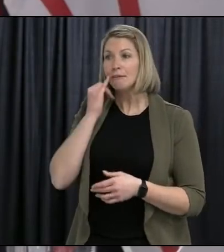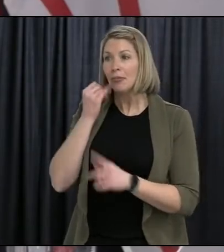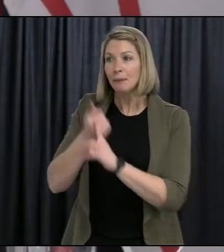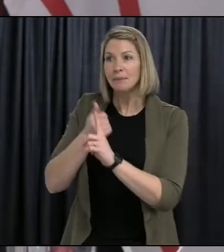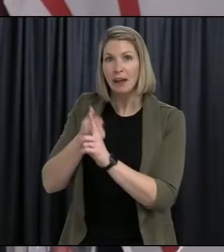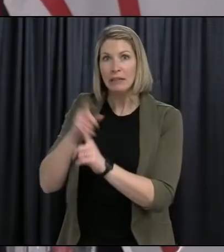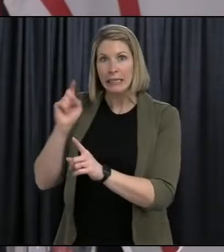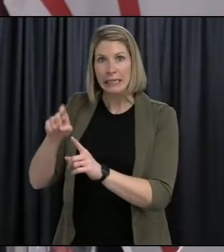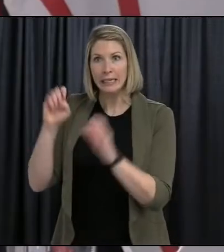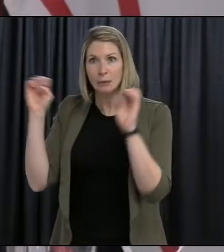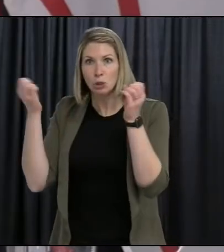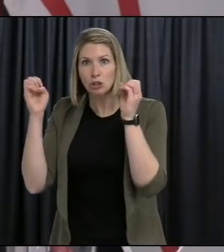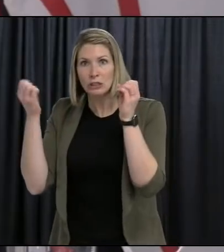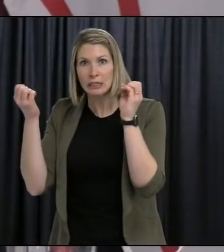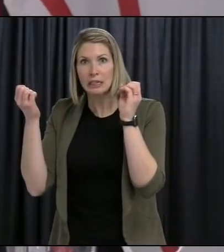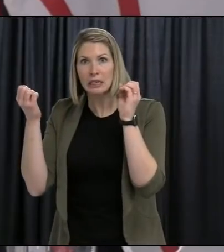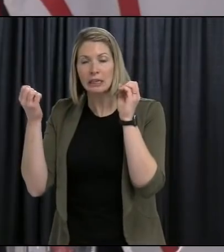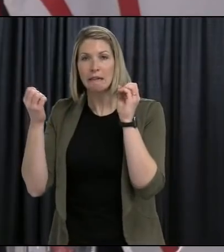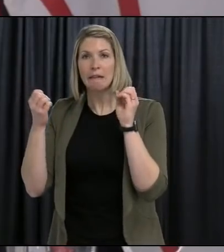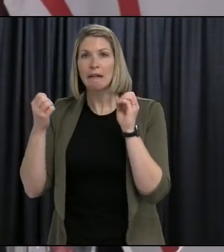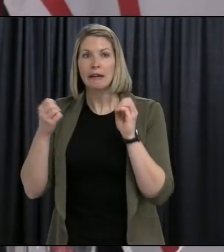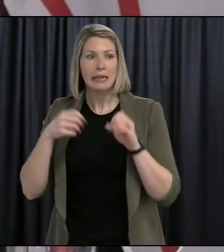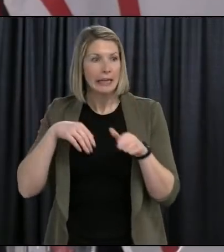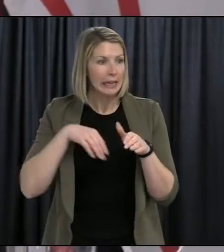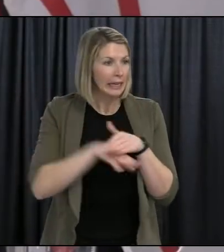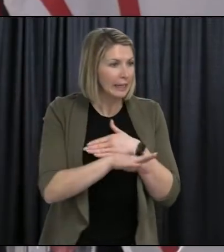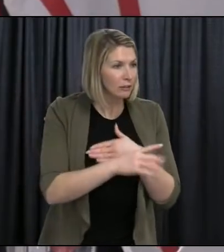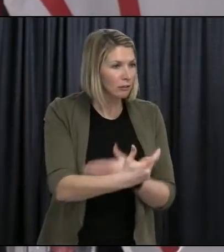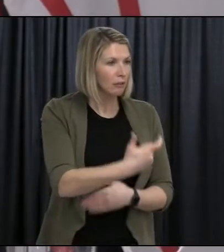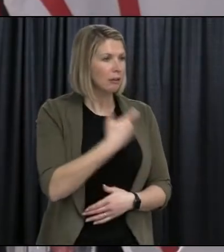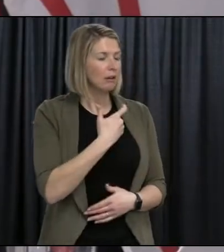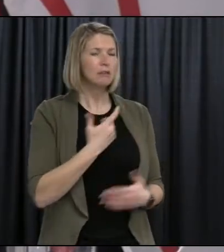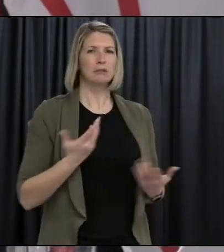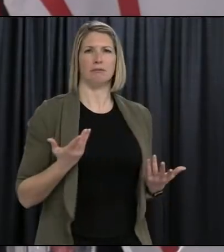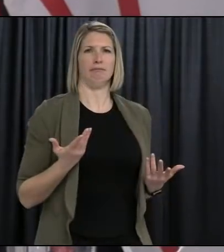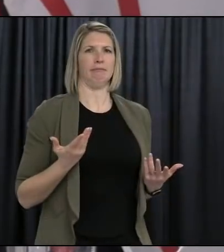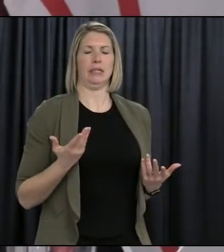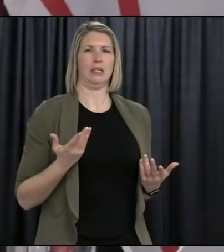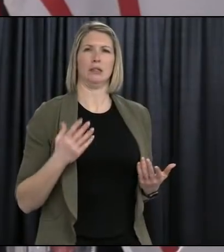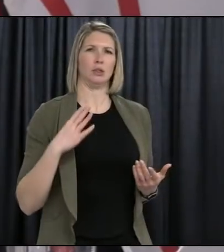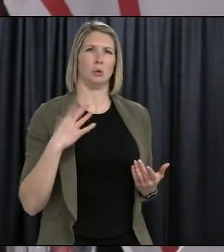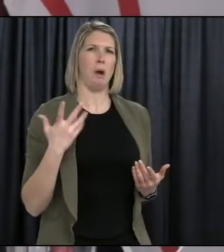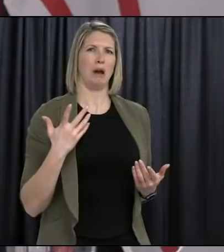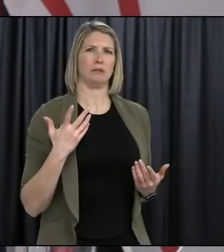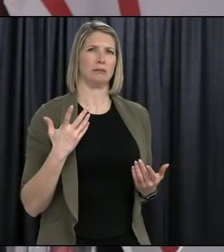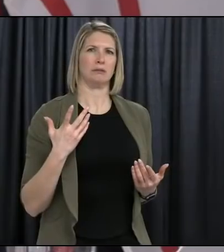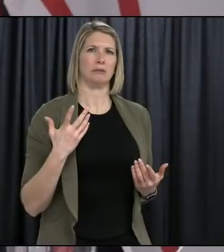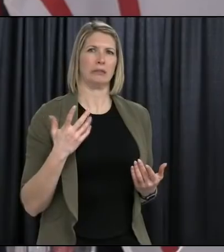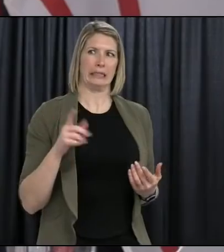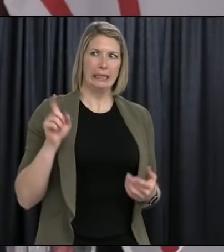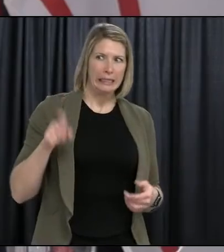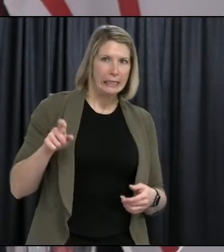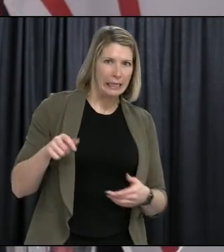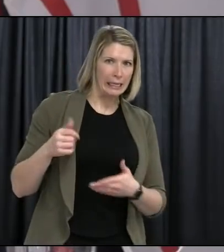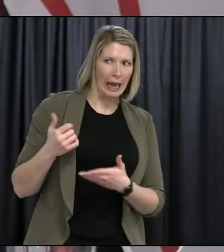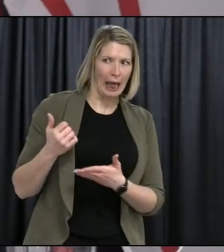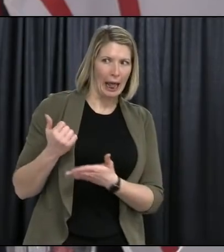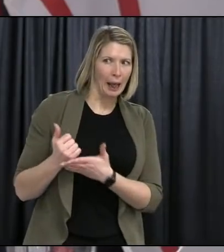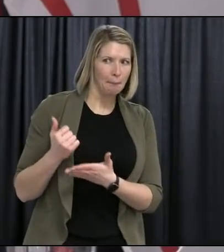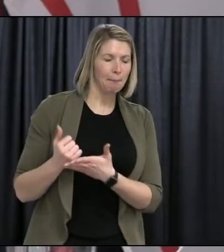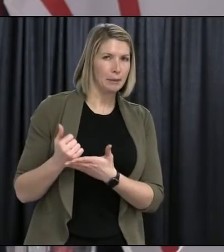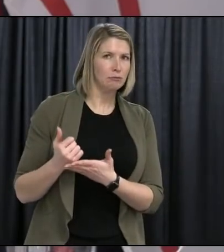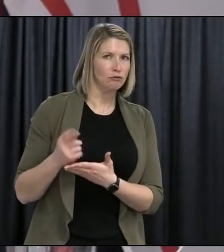they need because they were deemed a rotational worker. That's certainly not something that any of us on this panel would ever